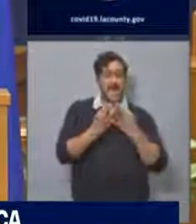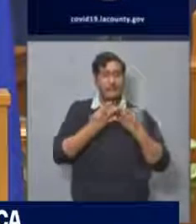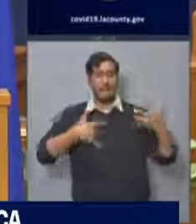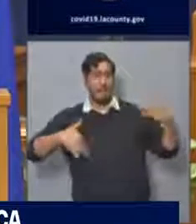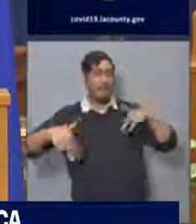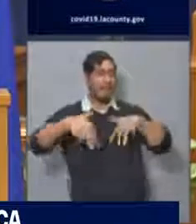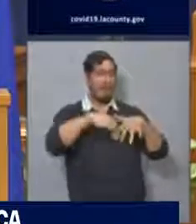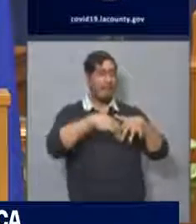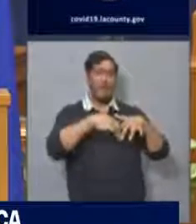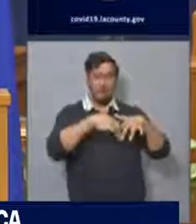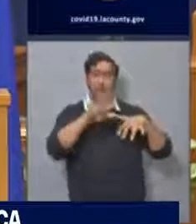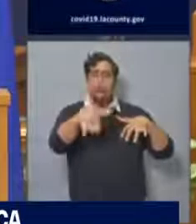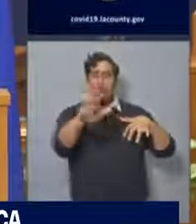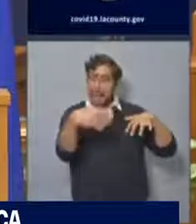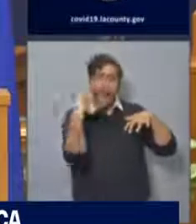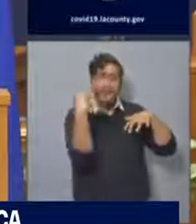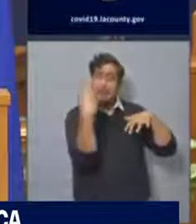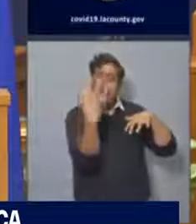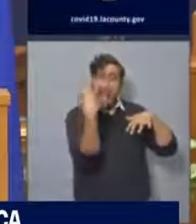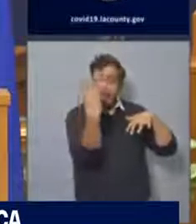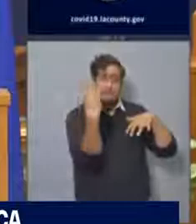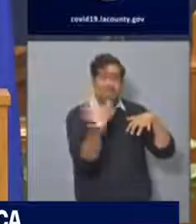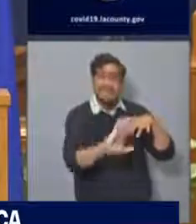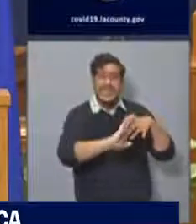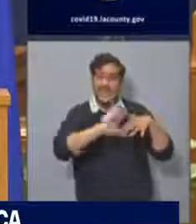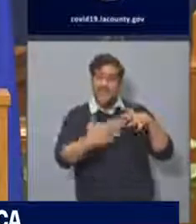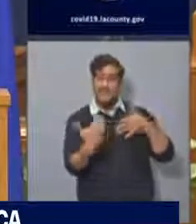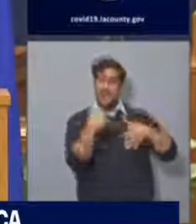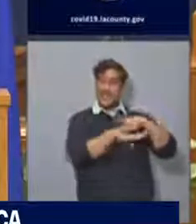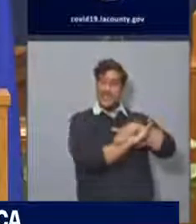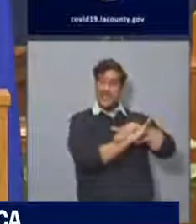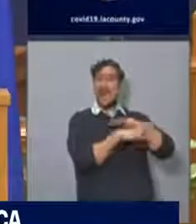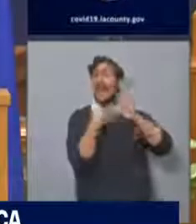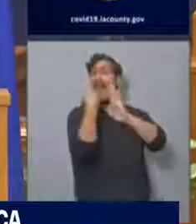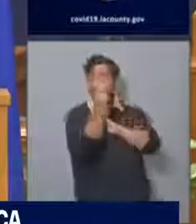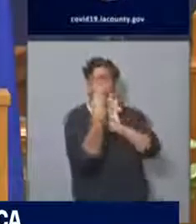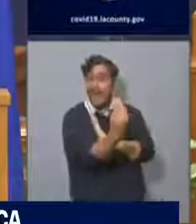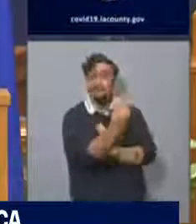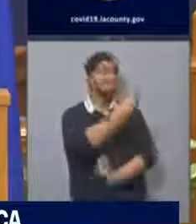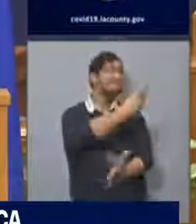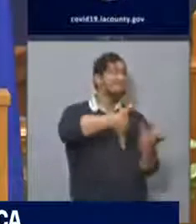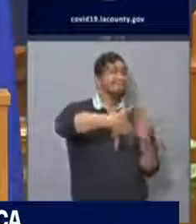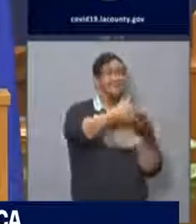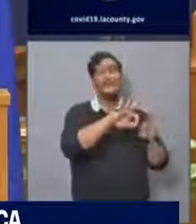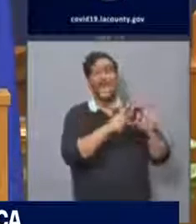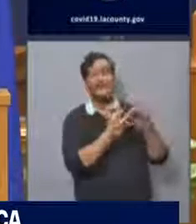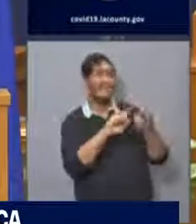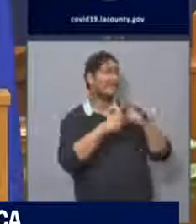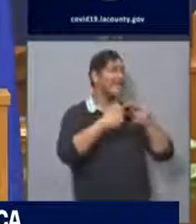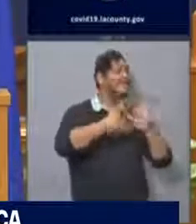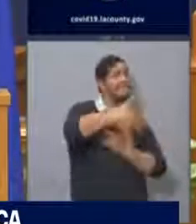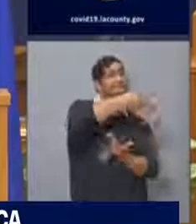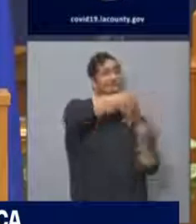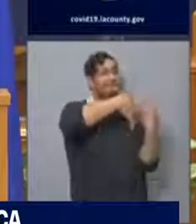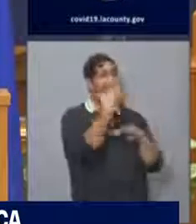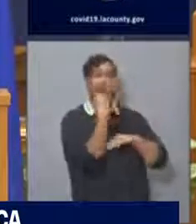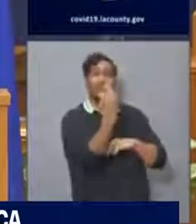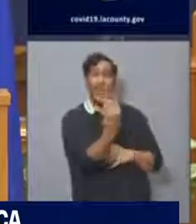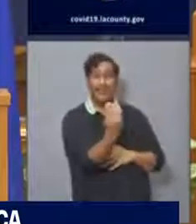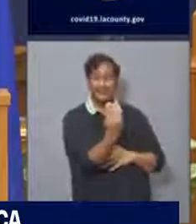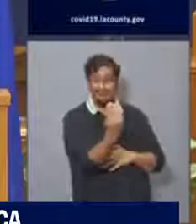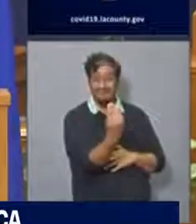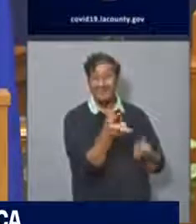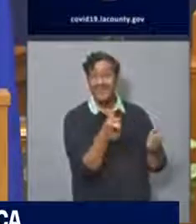outside, where there's been family members or family members and friends who have all become infected from a